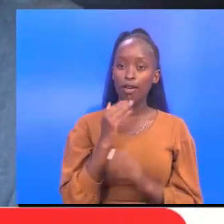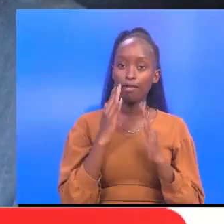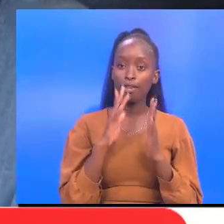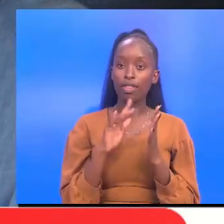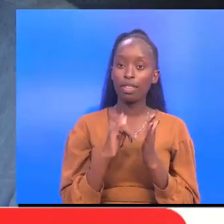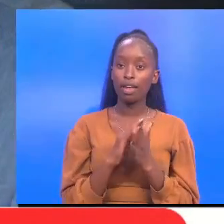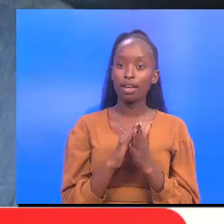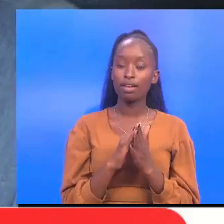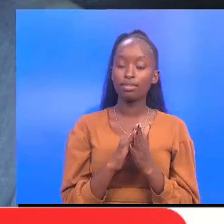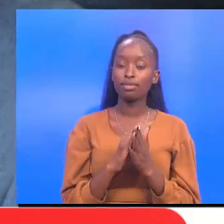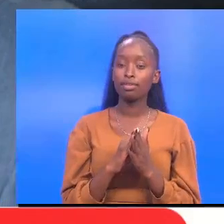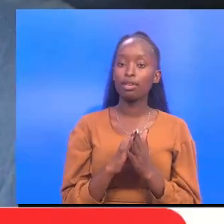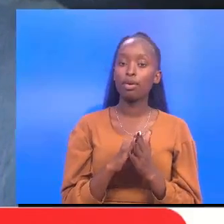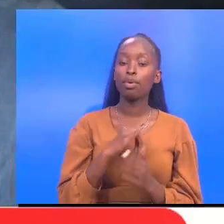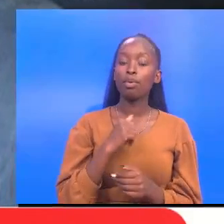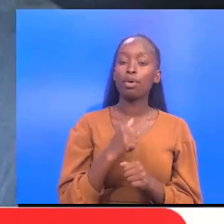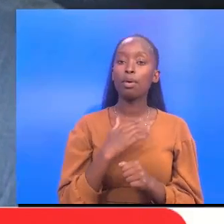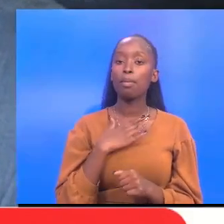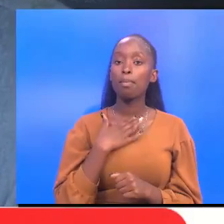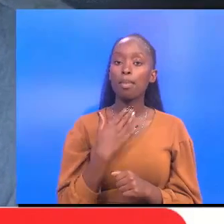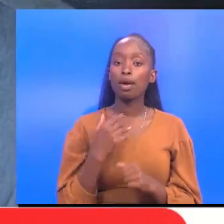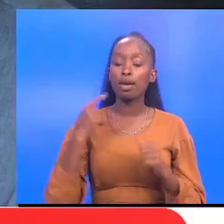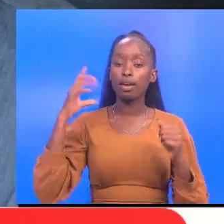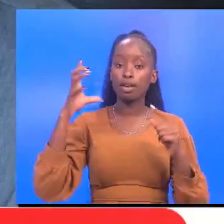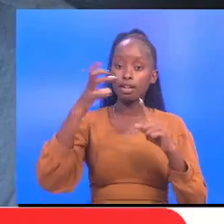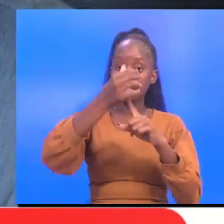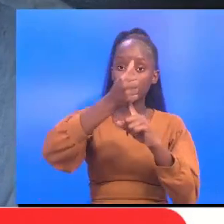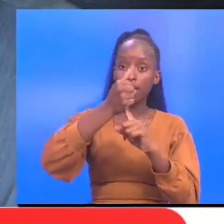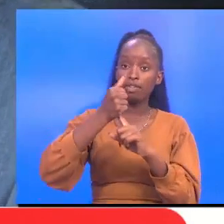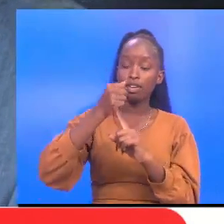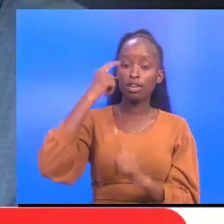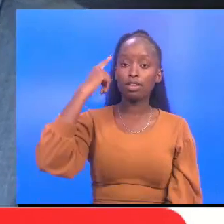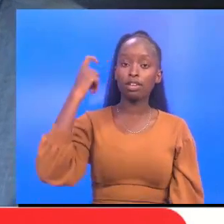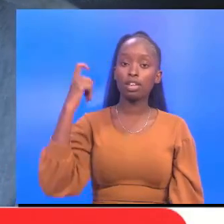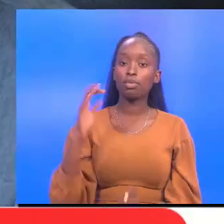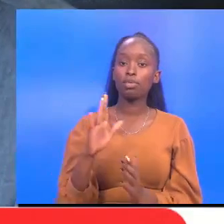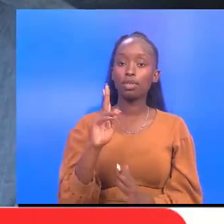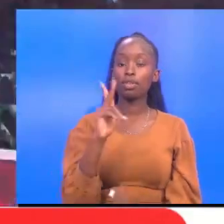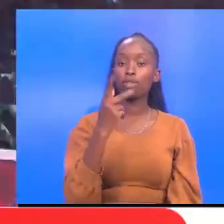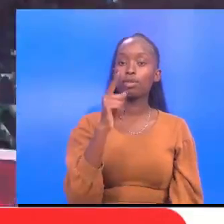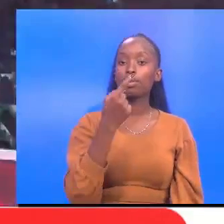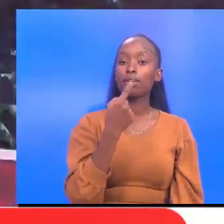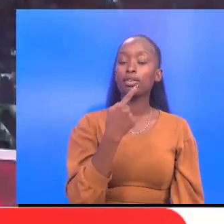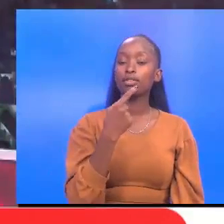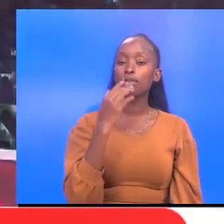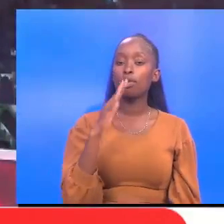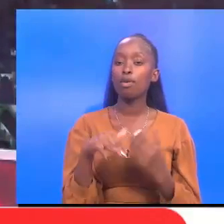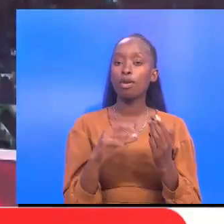commitment to achieving the dream of Kenya Kwanza in all matters TVET.